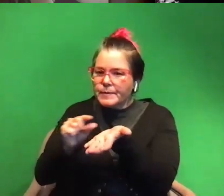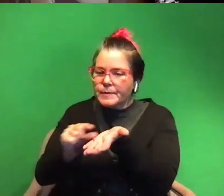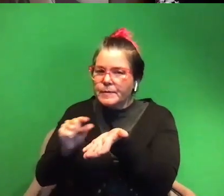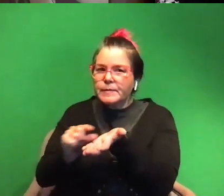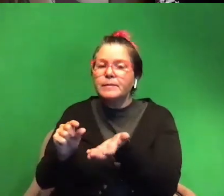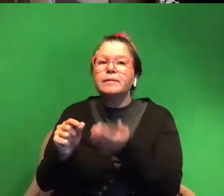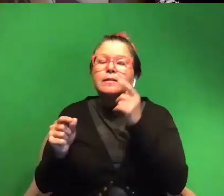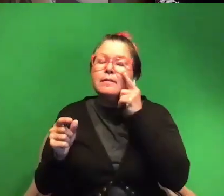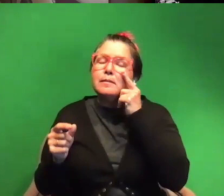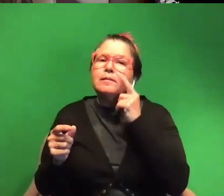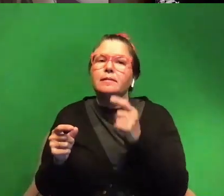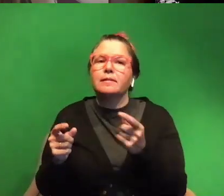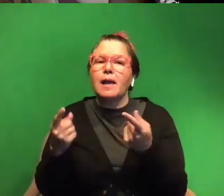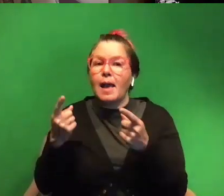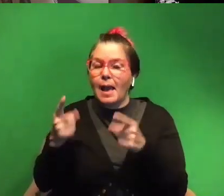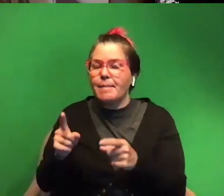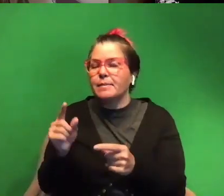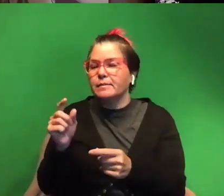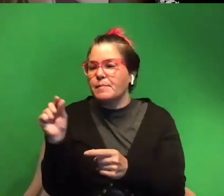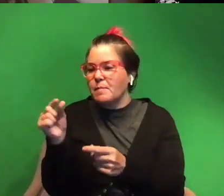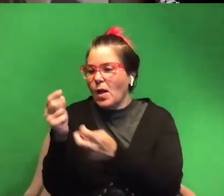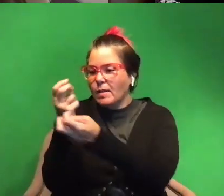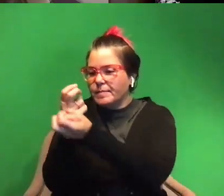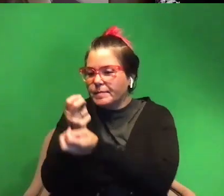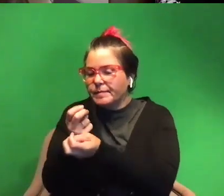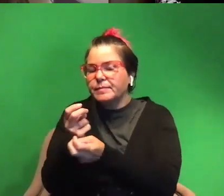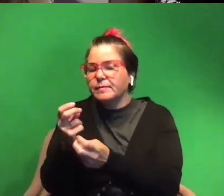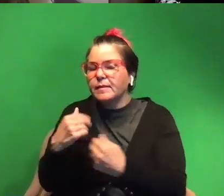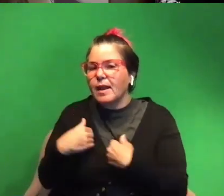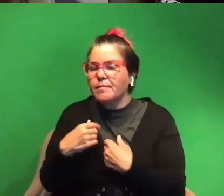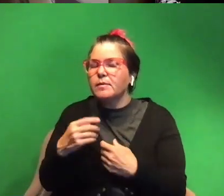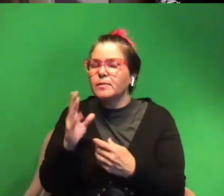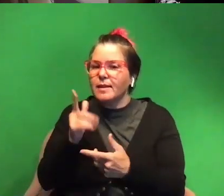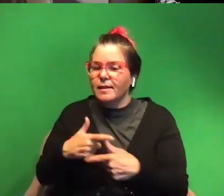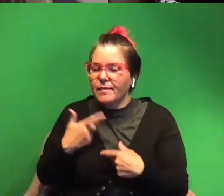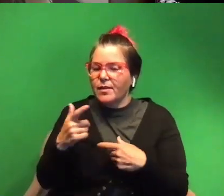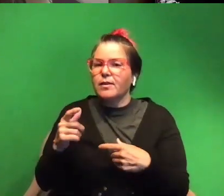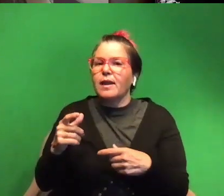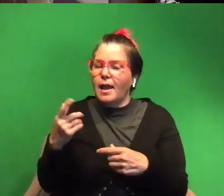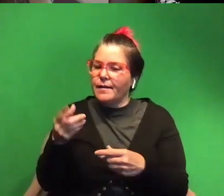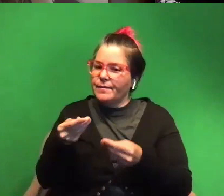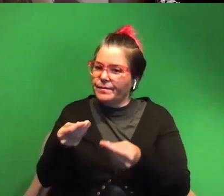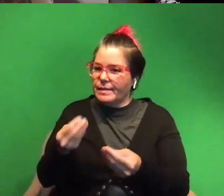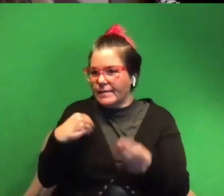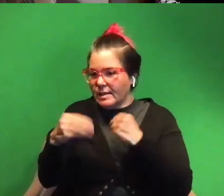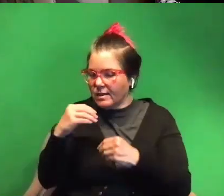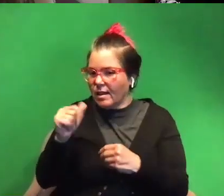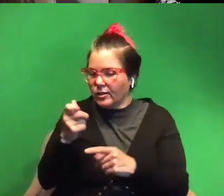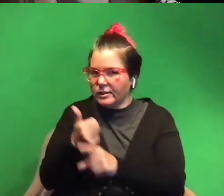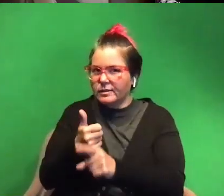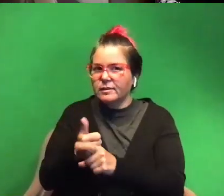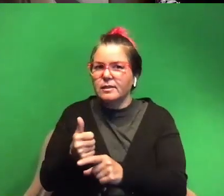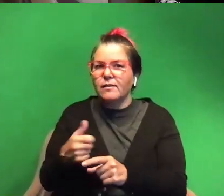that, a bunch of small invertebrates will come live there, and then they can also feed on the algae themselves. And they'll actually sort of